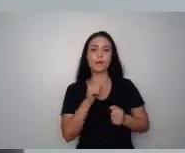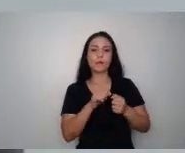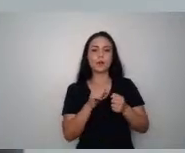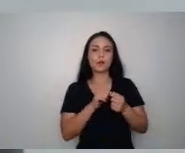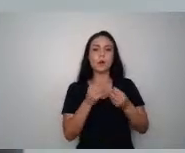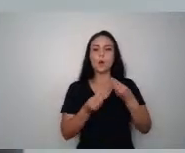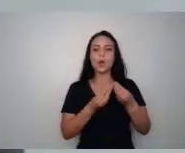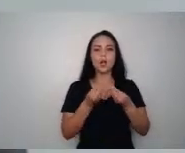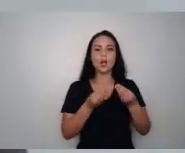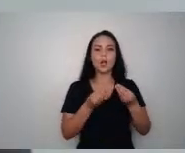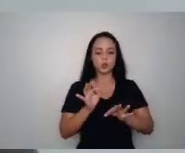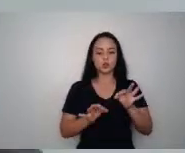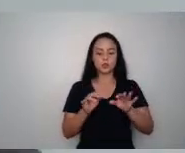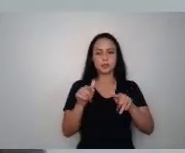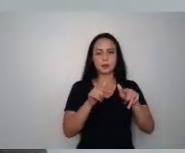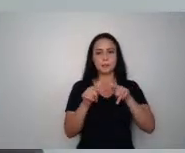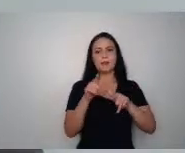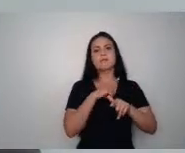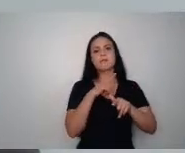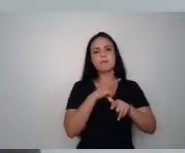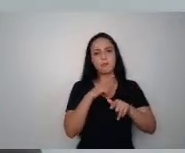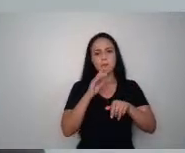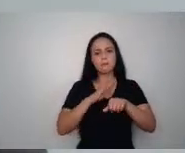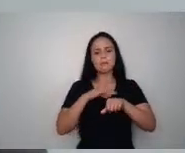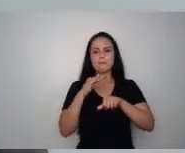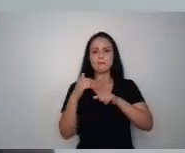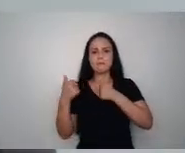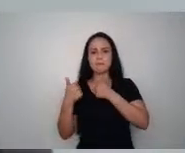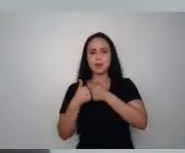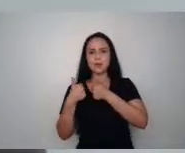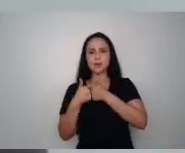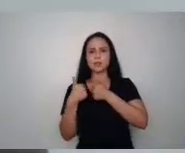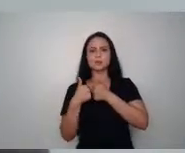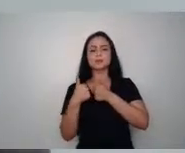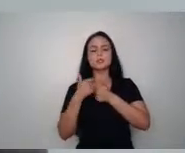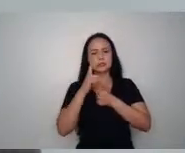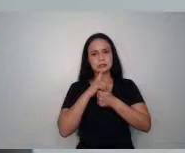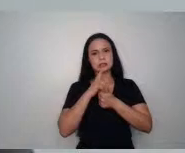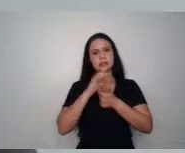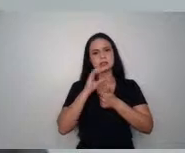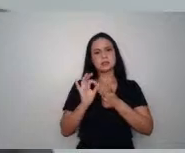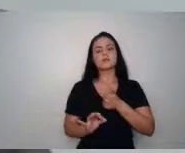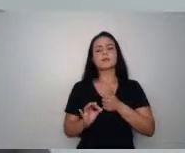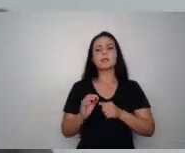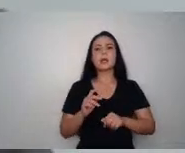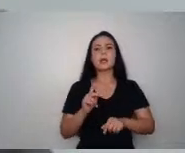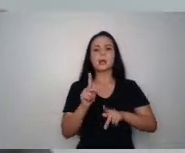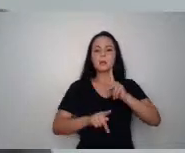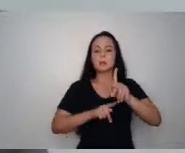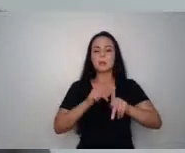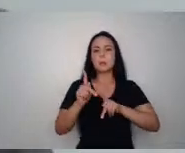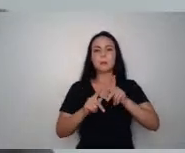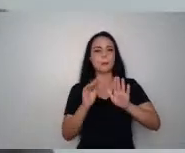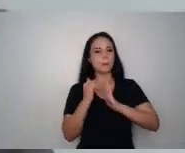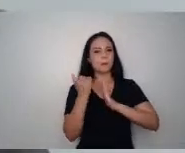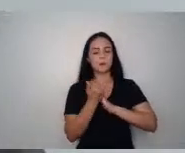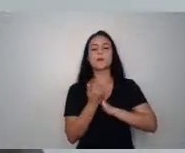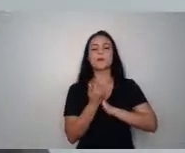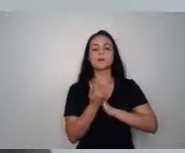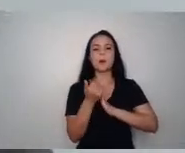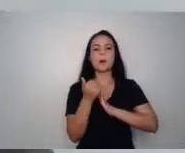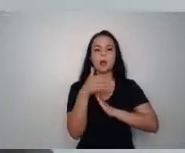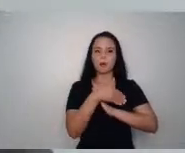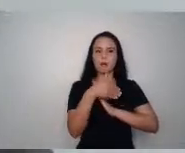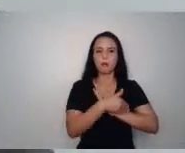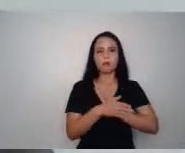as well. And that makes labor justice or brings it closer to the population